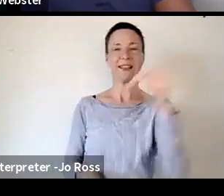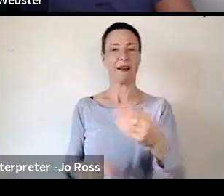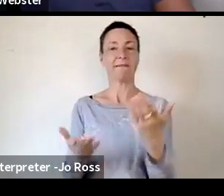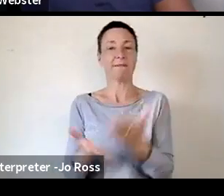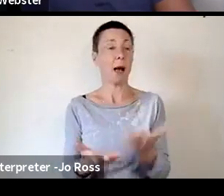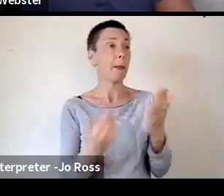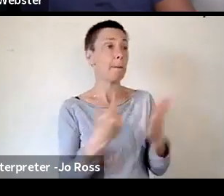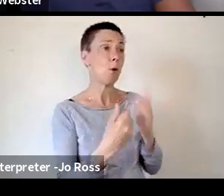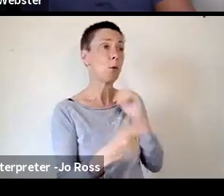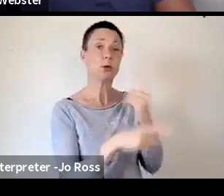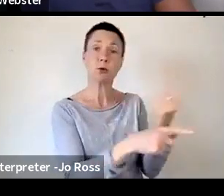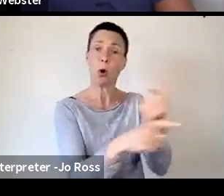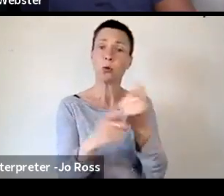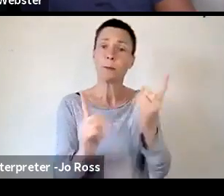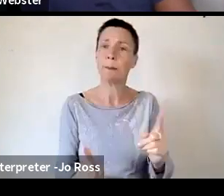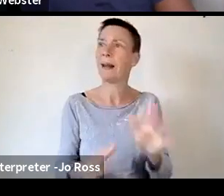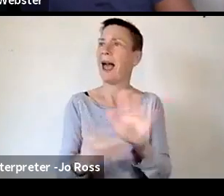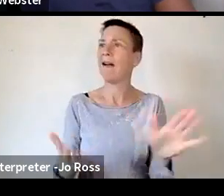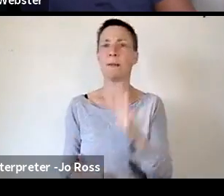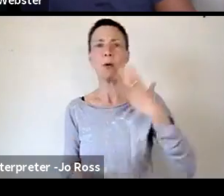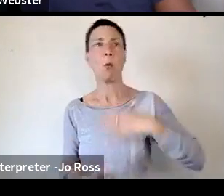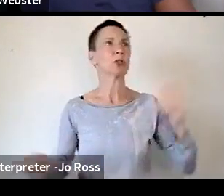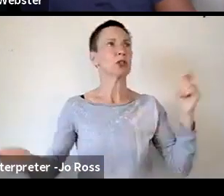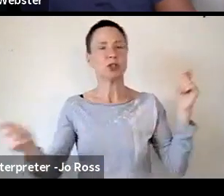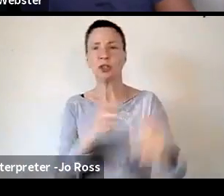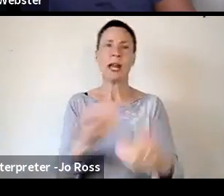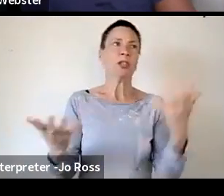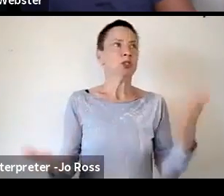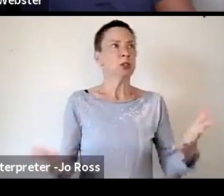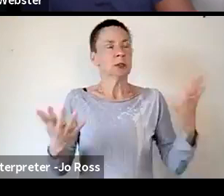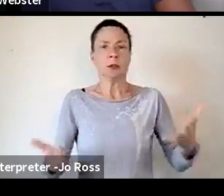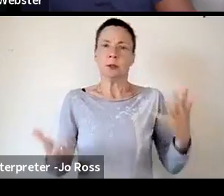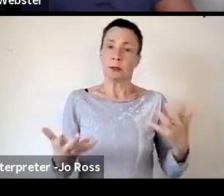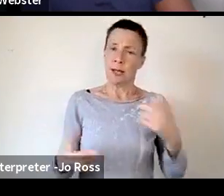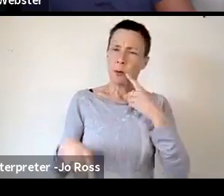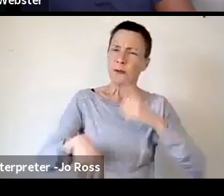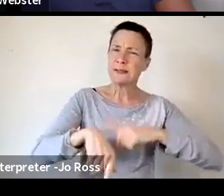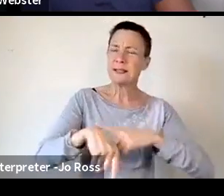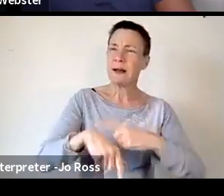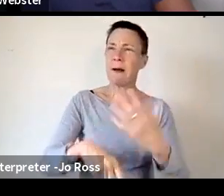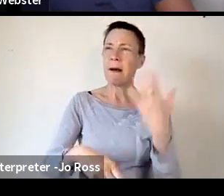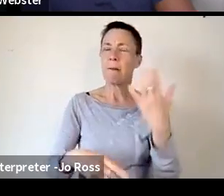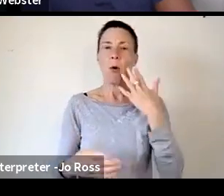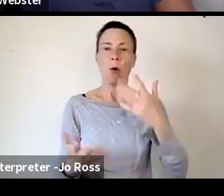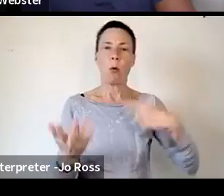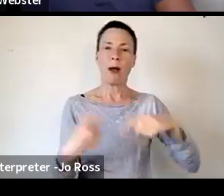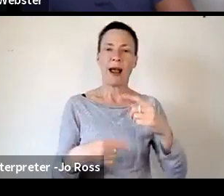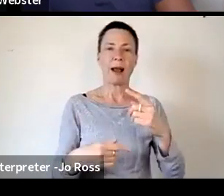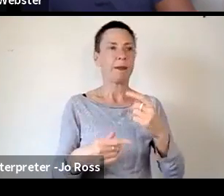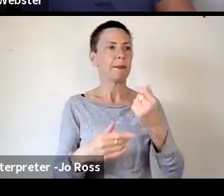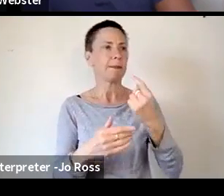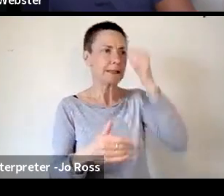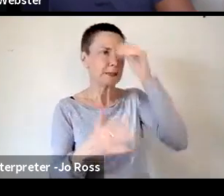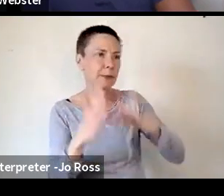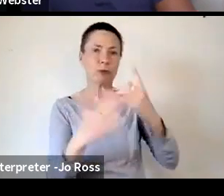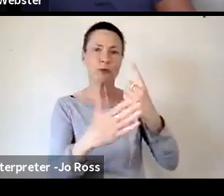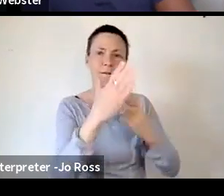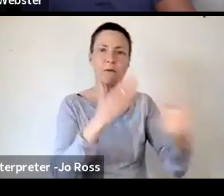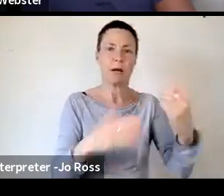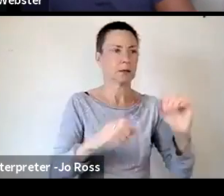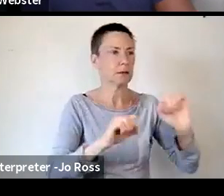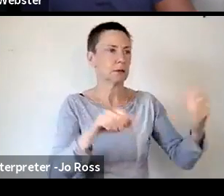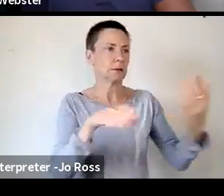spoke to people, everyone just wanted change. And it was a time where, you know, the excluded freelancers were doing all their work,